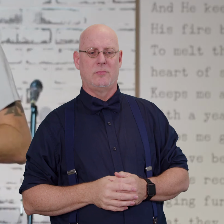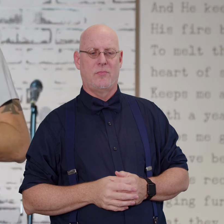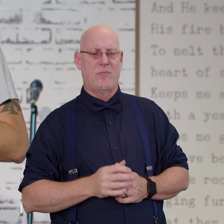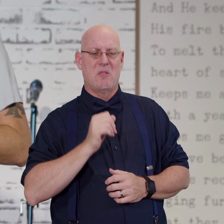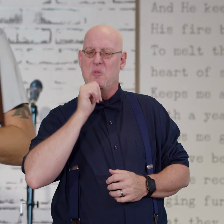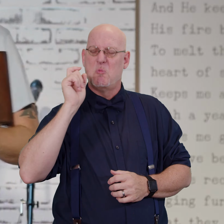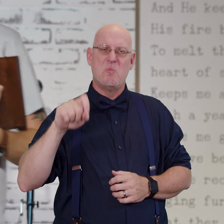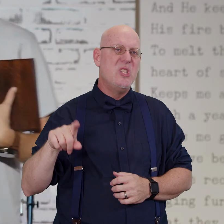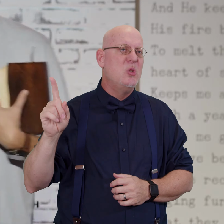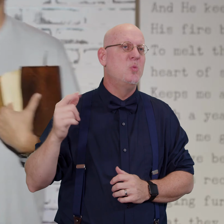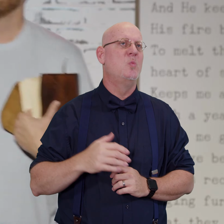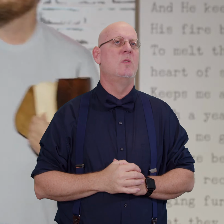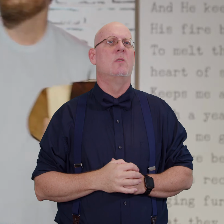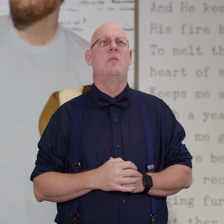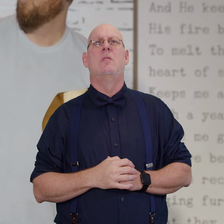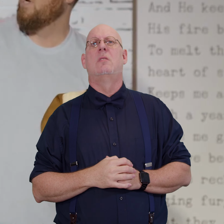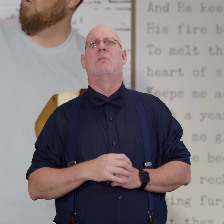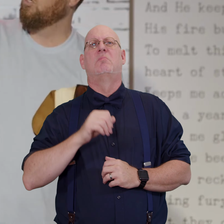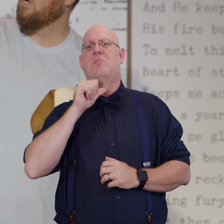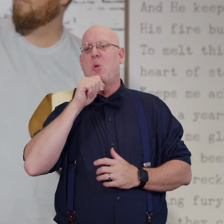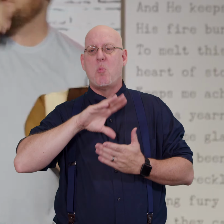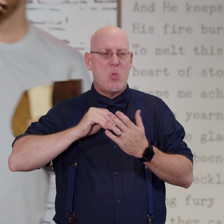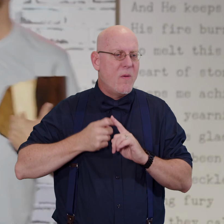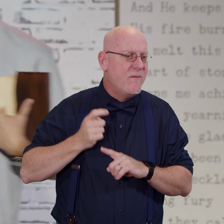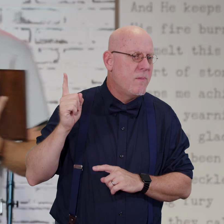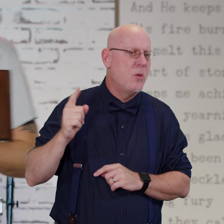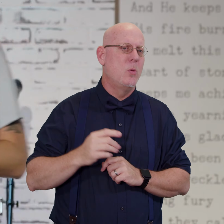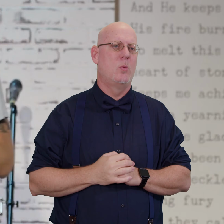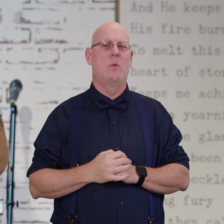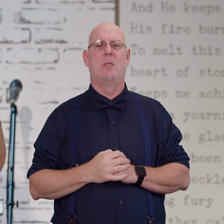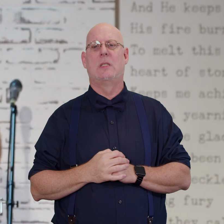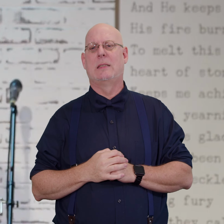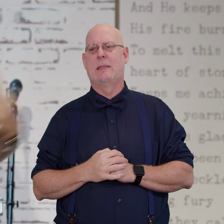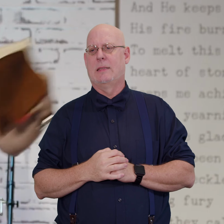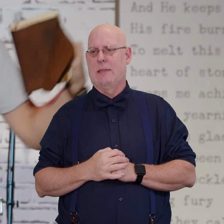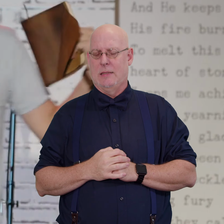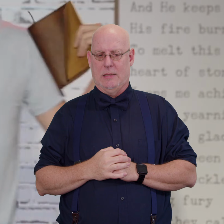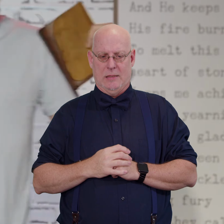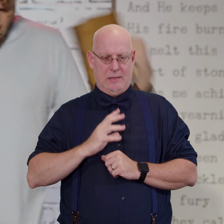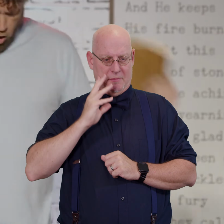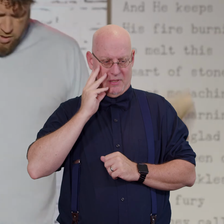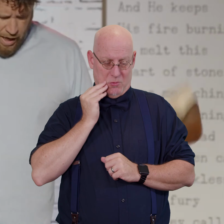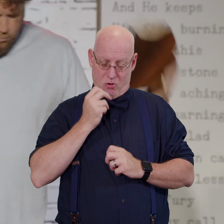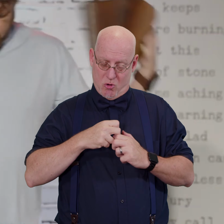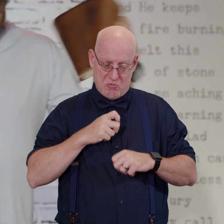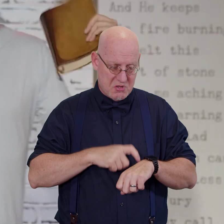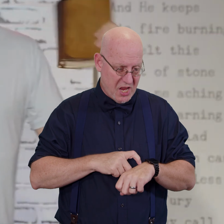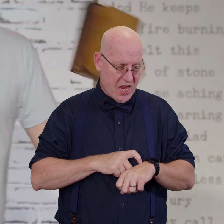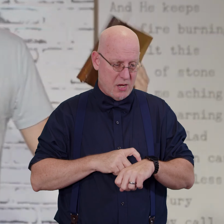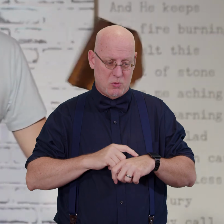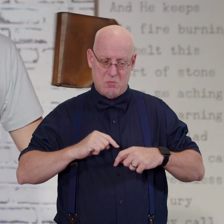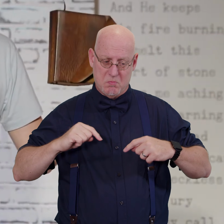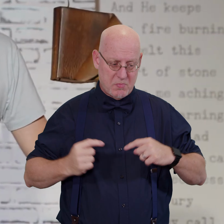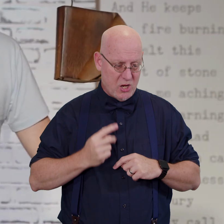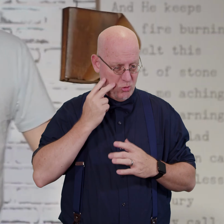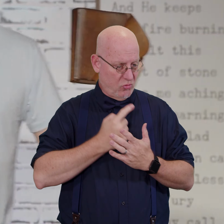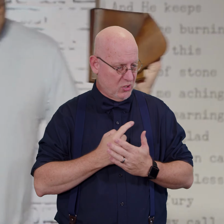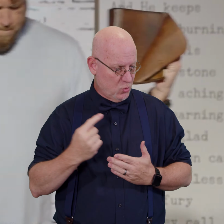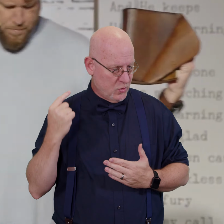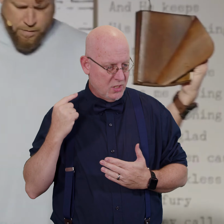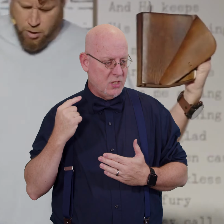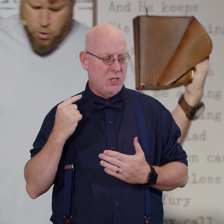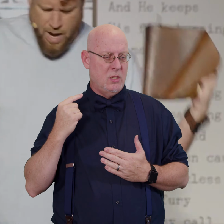We don't need you. We don't learn from you. Like, we've gone through hard times. We've gone through pain, as we saw last